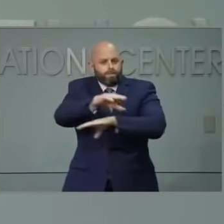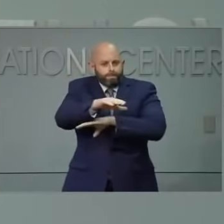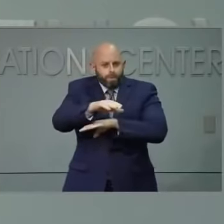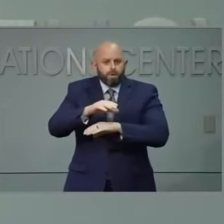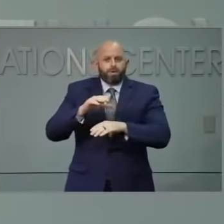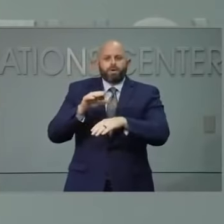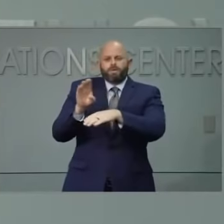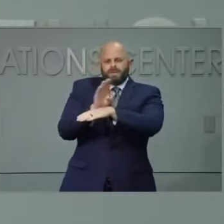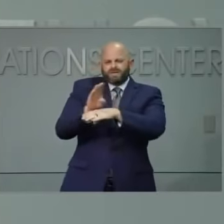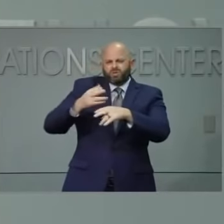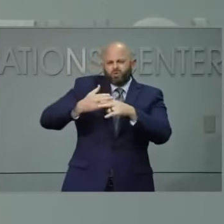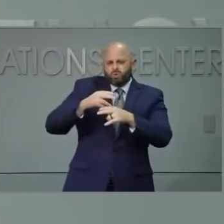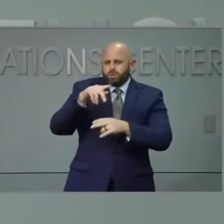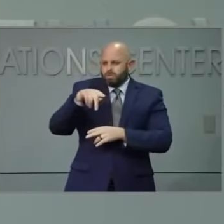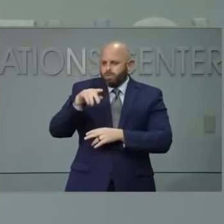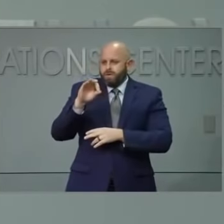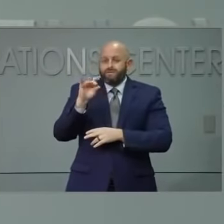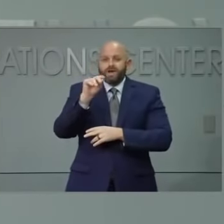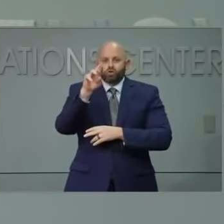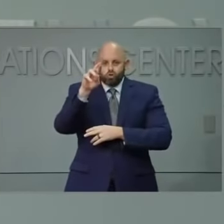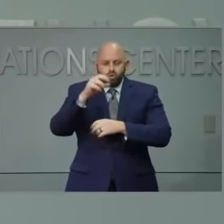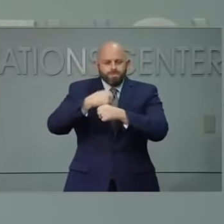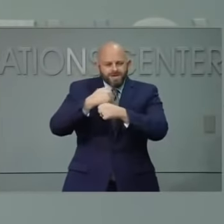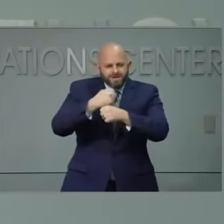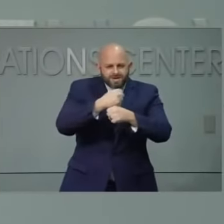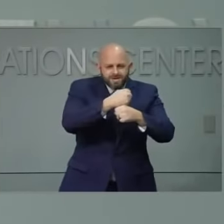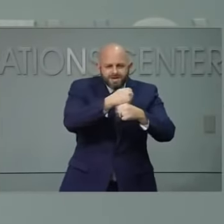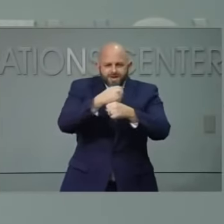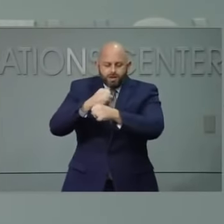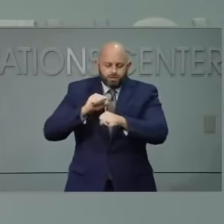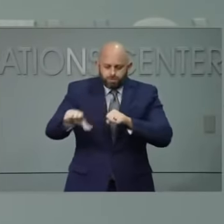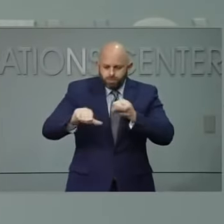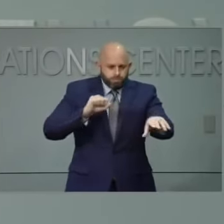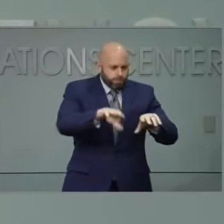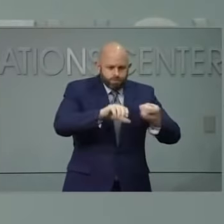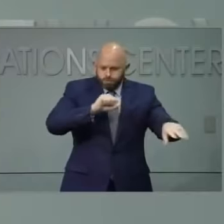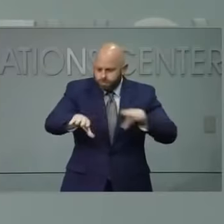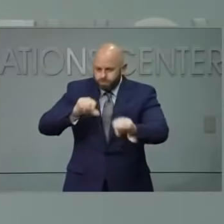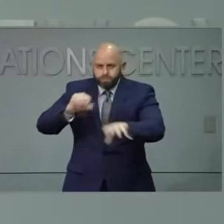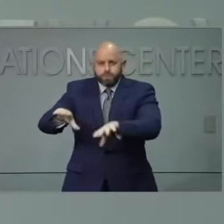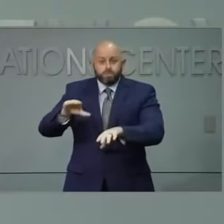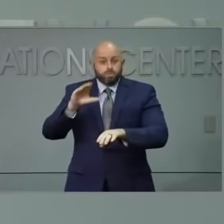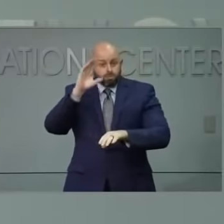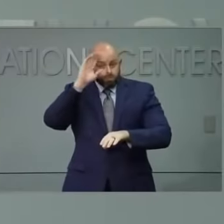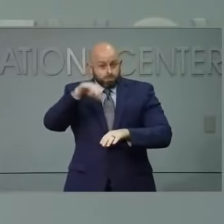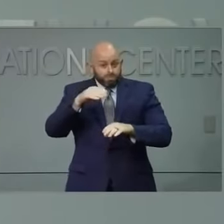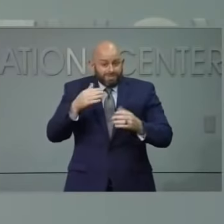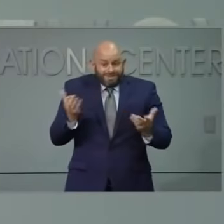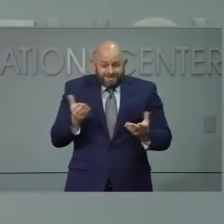to those 50 some odd hospitals. As you know, we have more than 100 hospitals here in North Carolina,